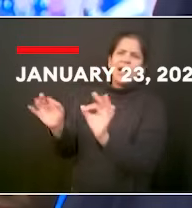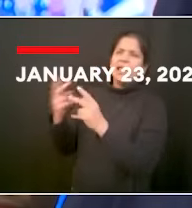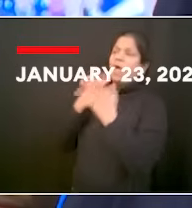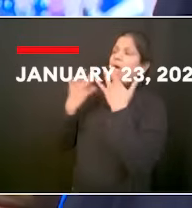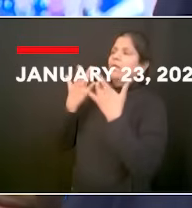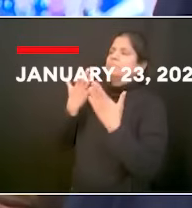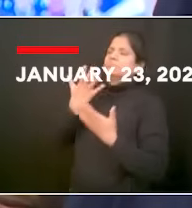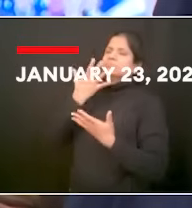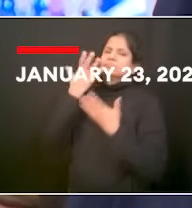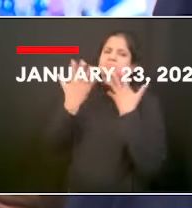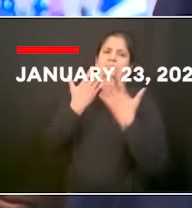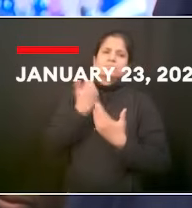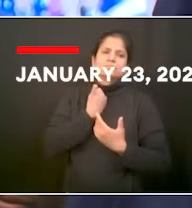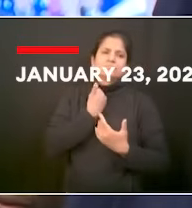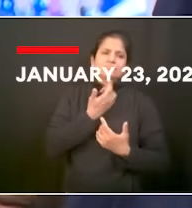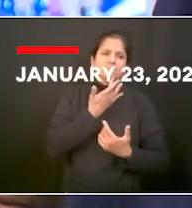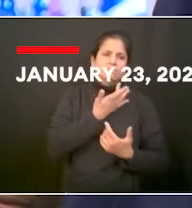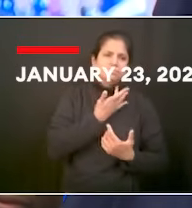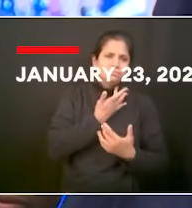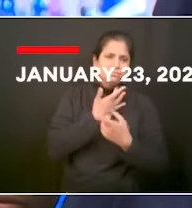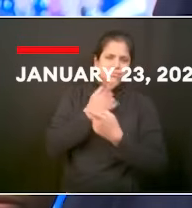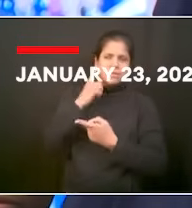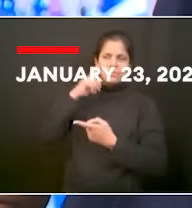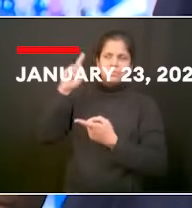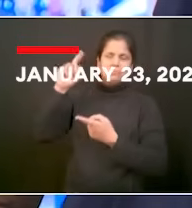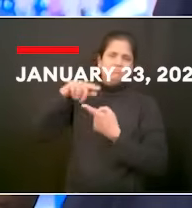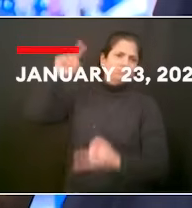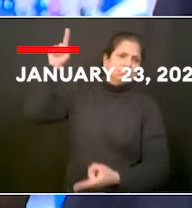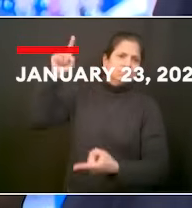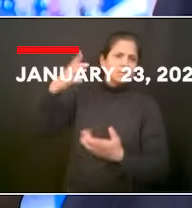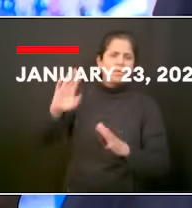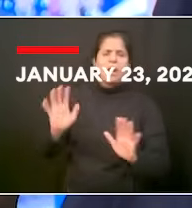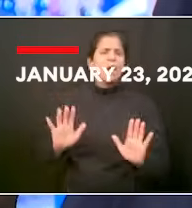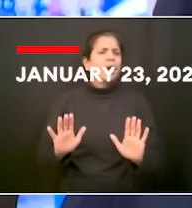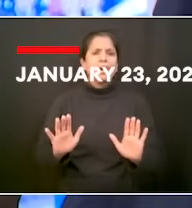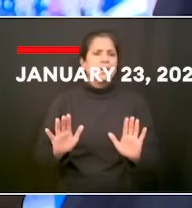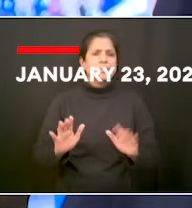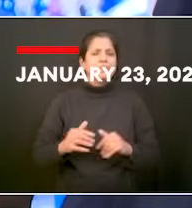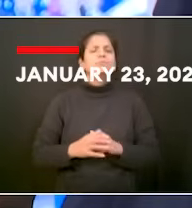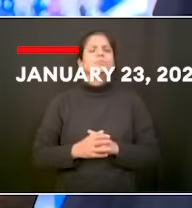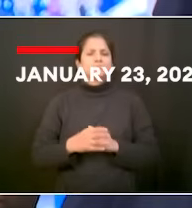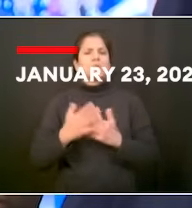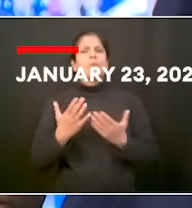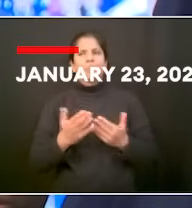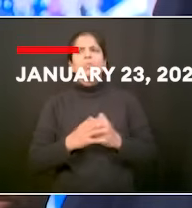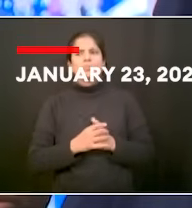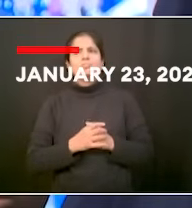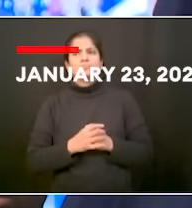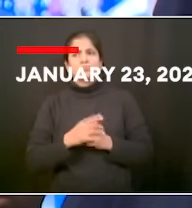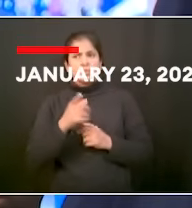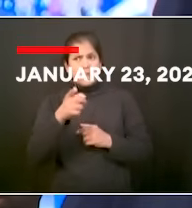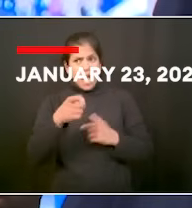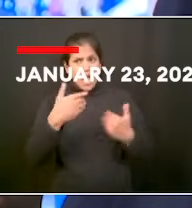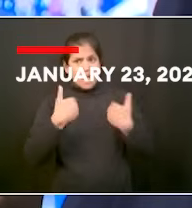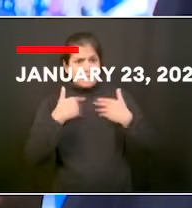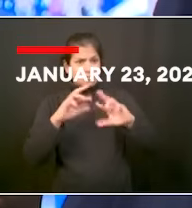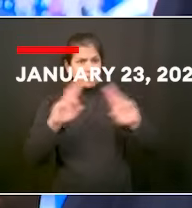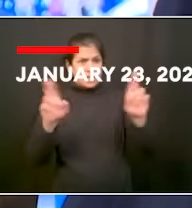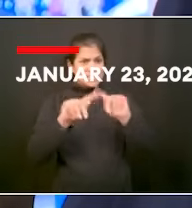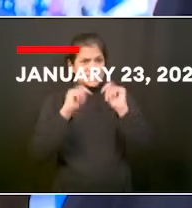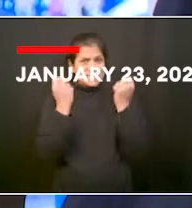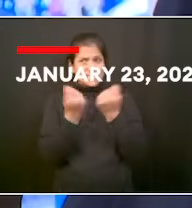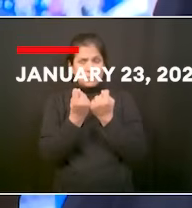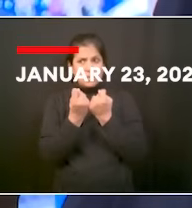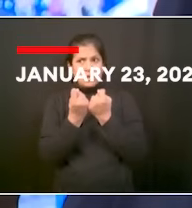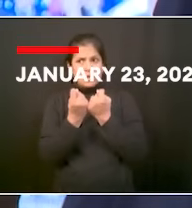you have, teams that will be ready to go on top of whatever you have going on right now? Yes, and I can tell